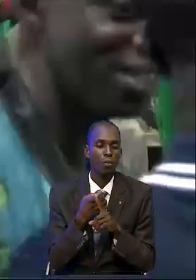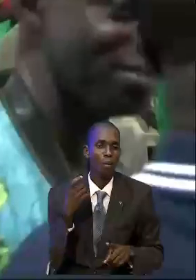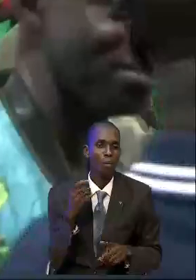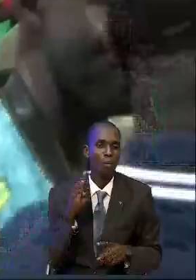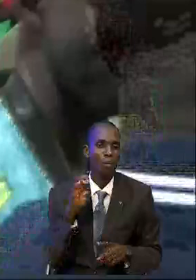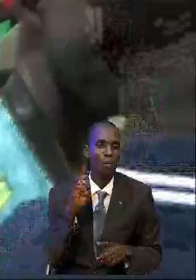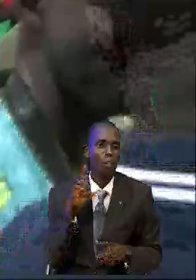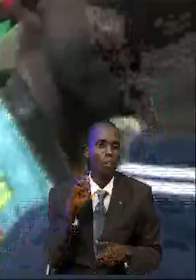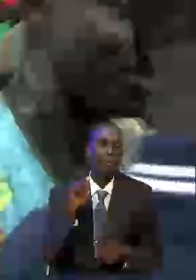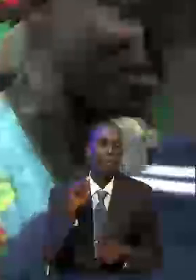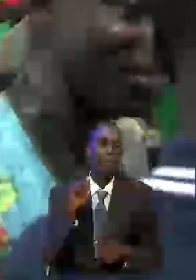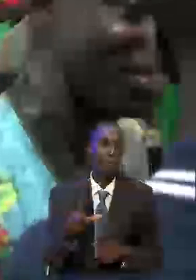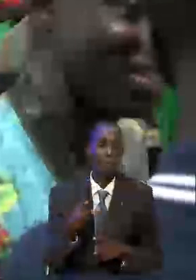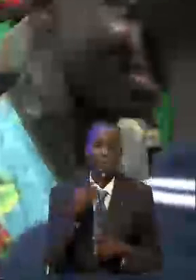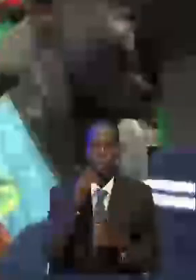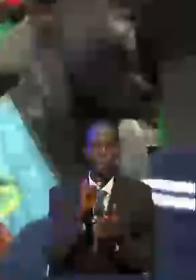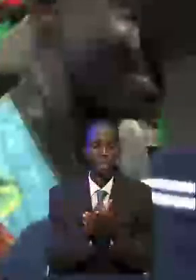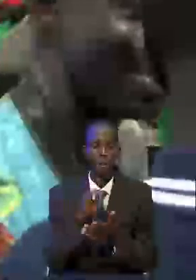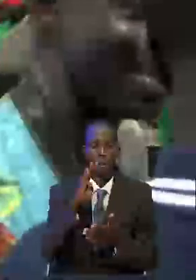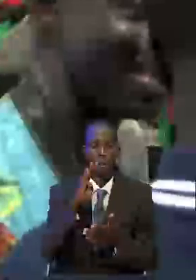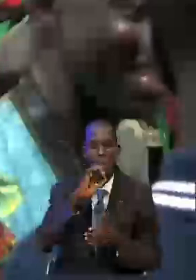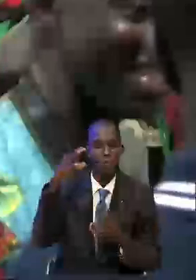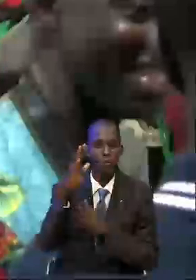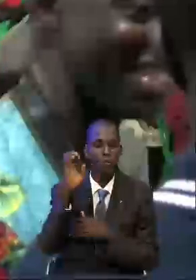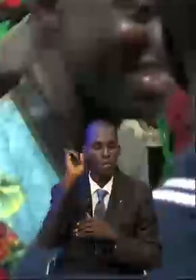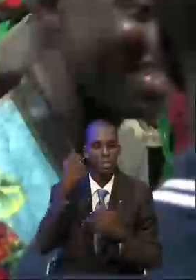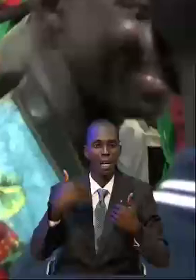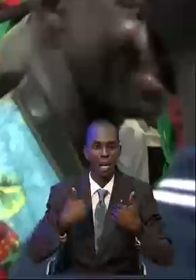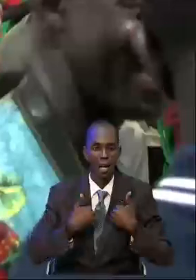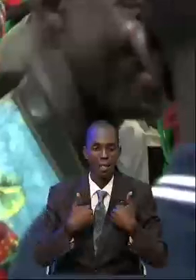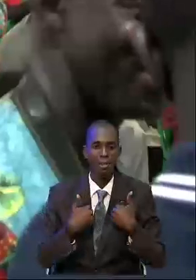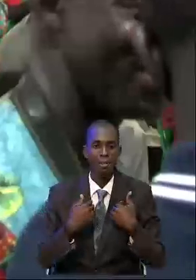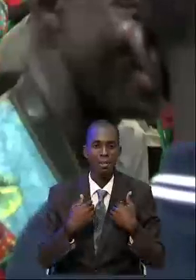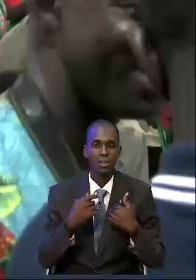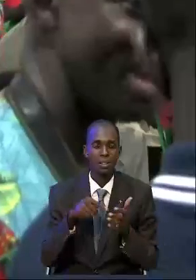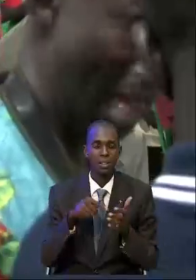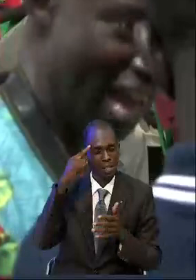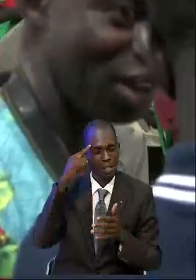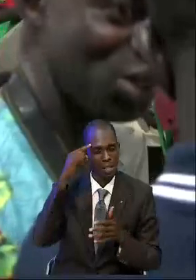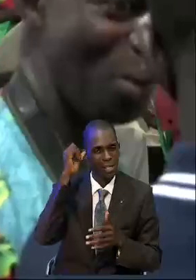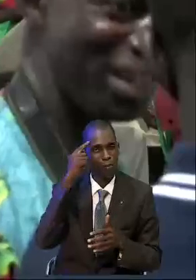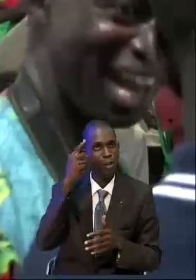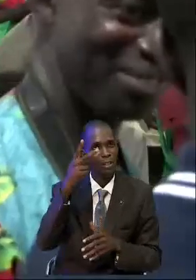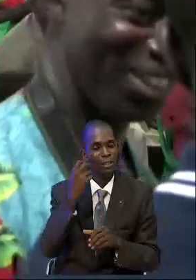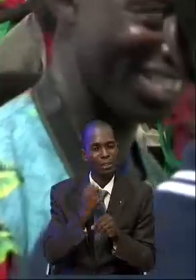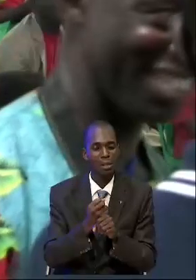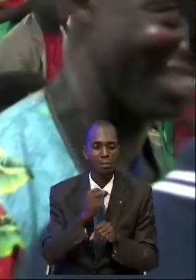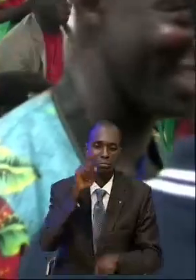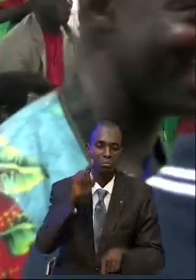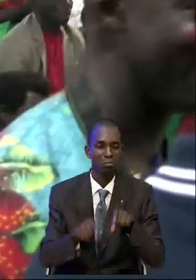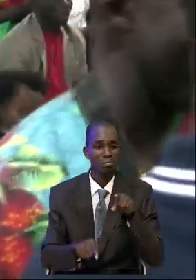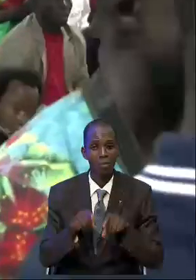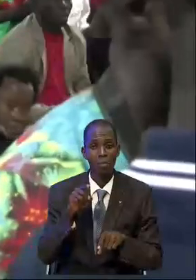one from Bella Anastasia. She says, by the grace of God,